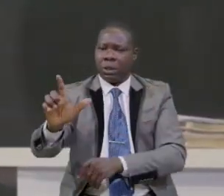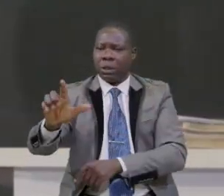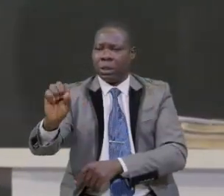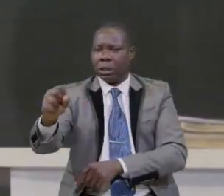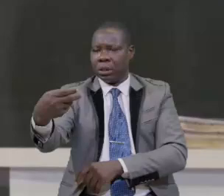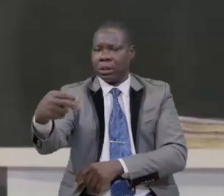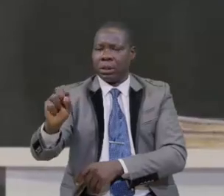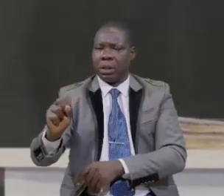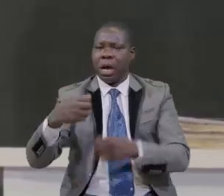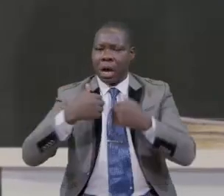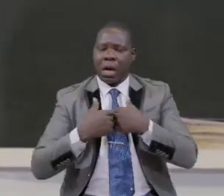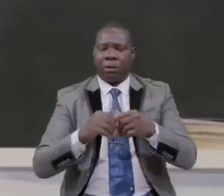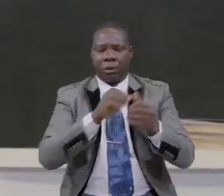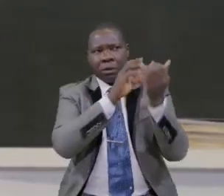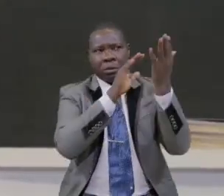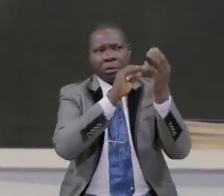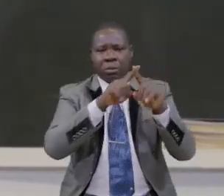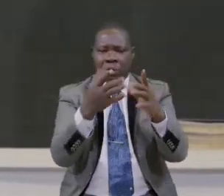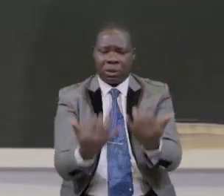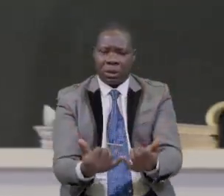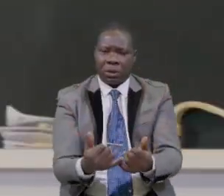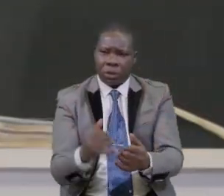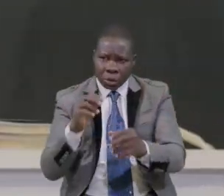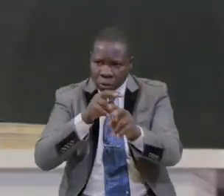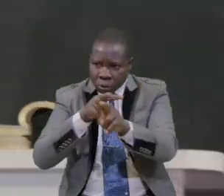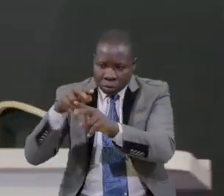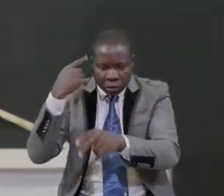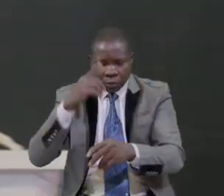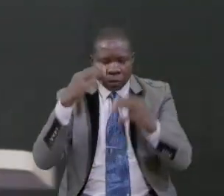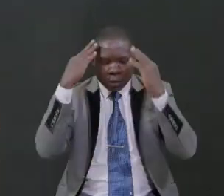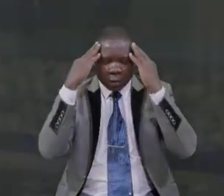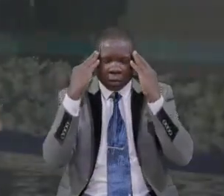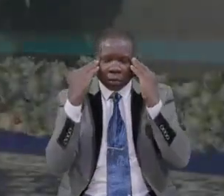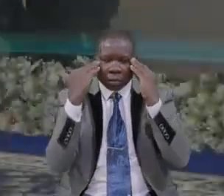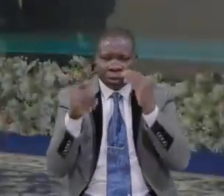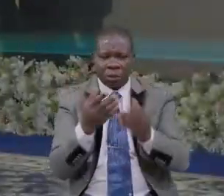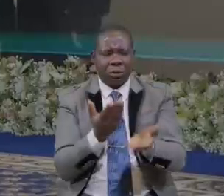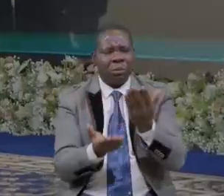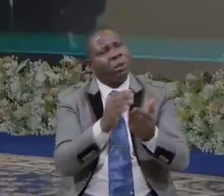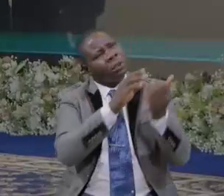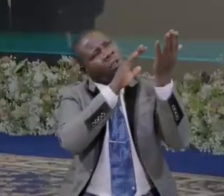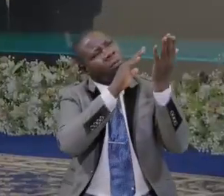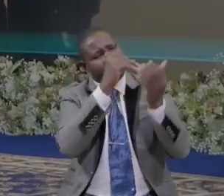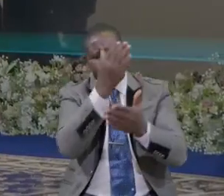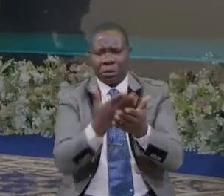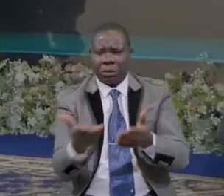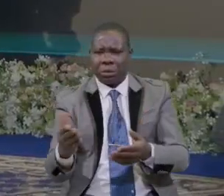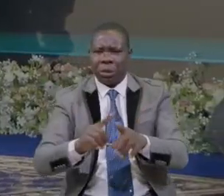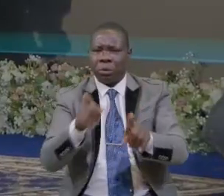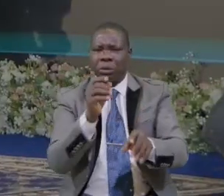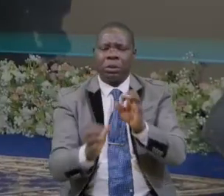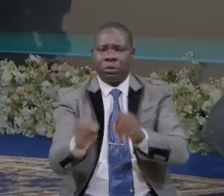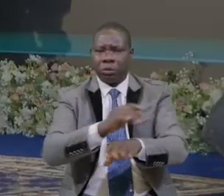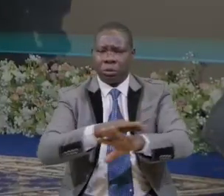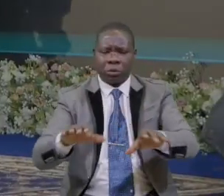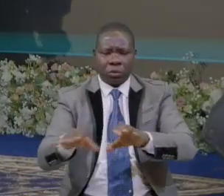was looking for experience. You might expect something, but if you don't do all there